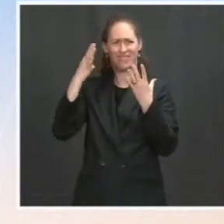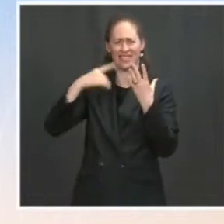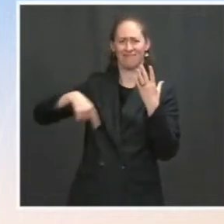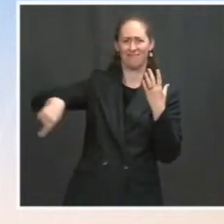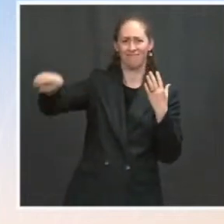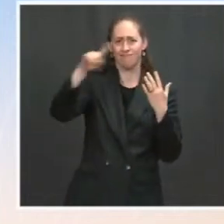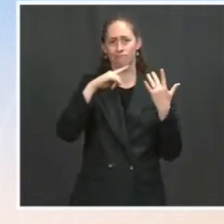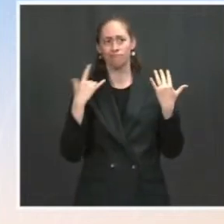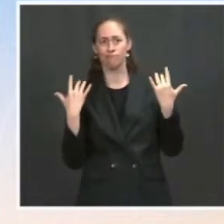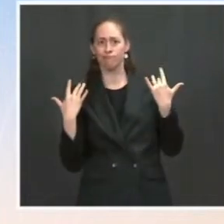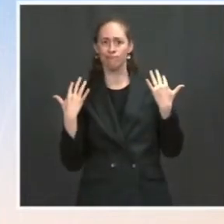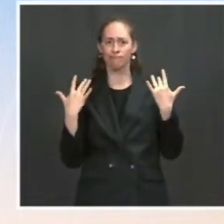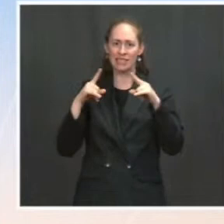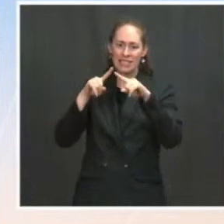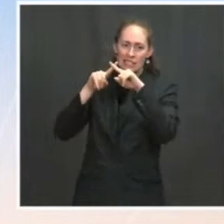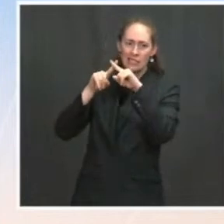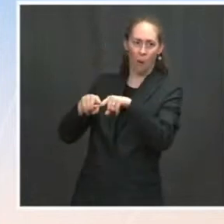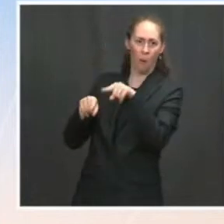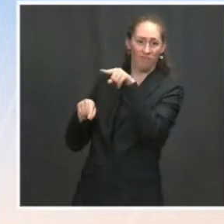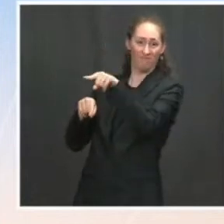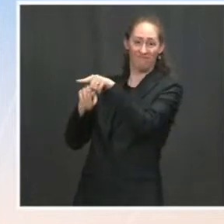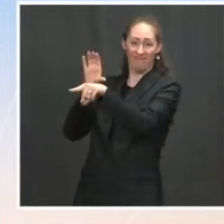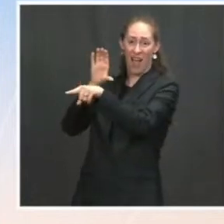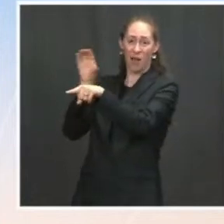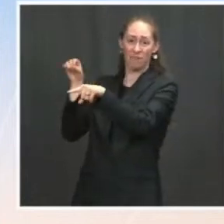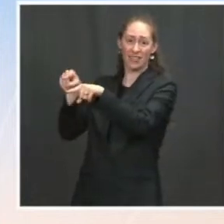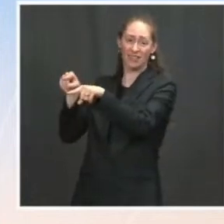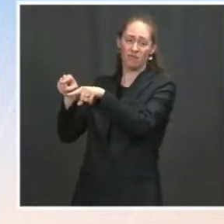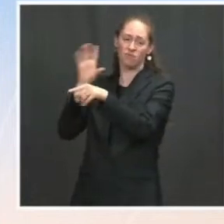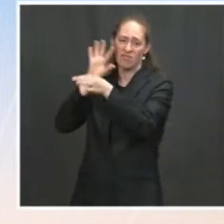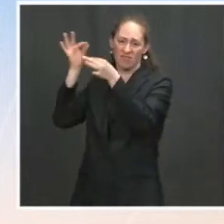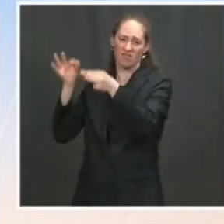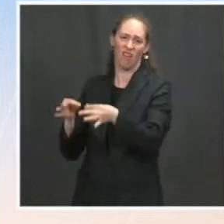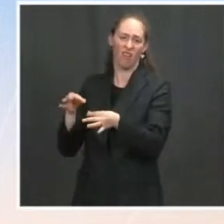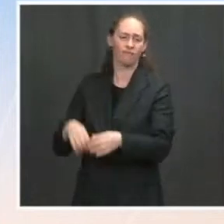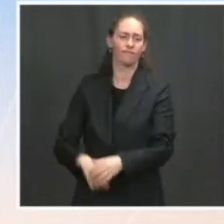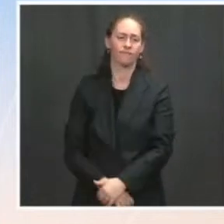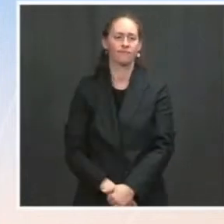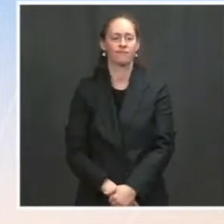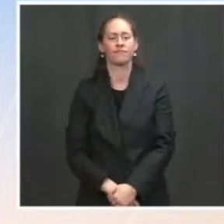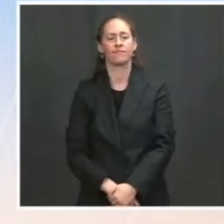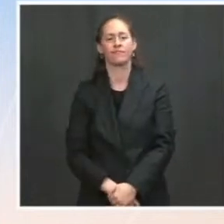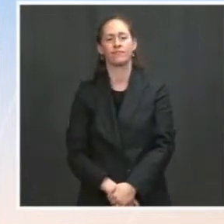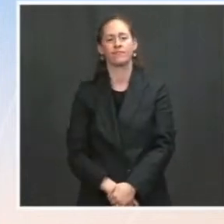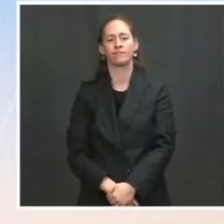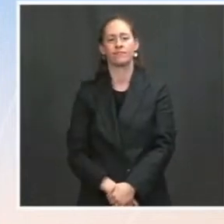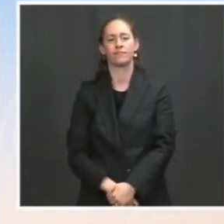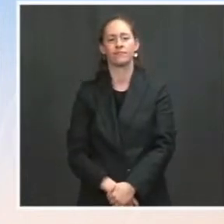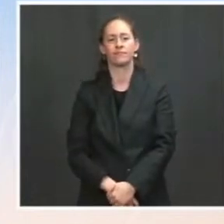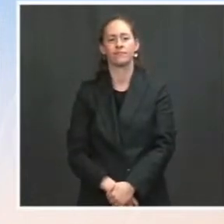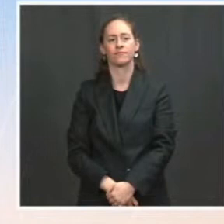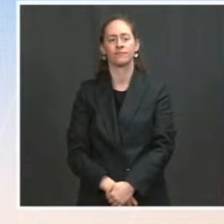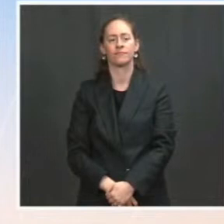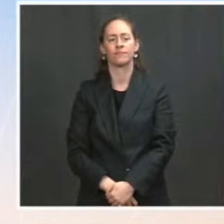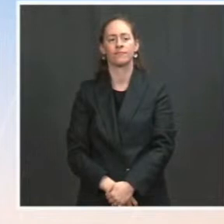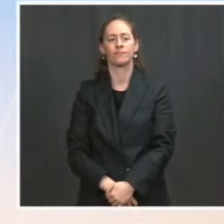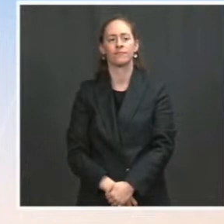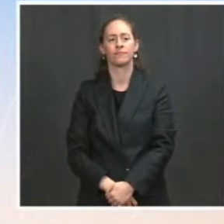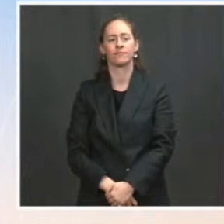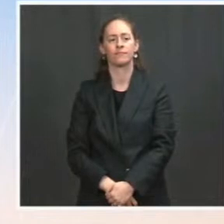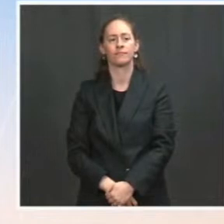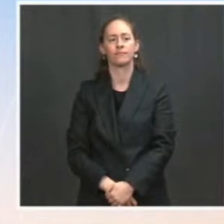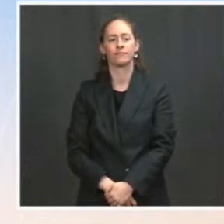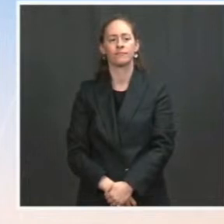For example, to help address potential supply disruptions, the Department of Transportation issued an hours of service